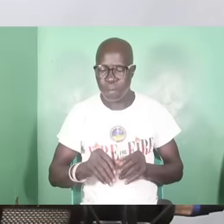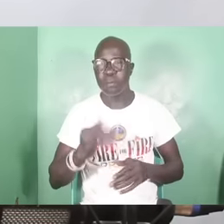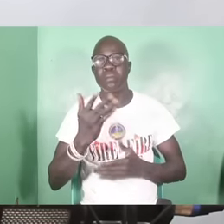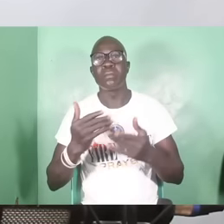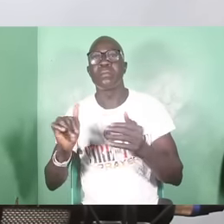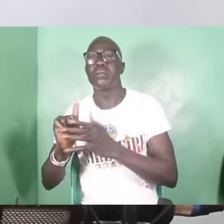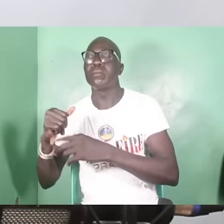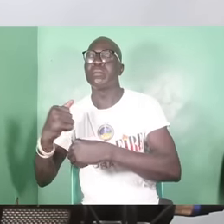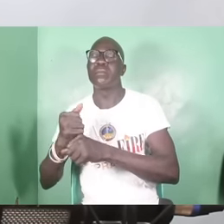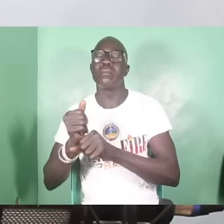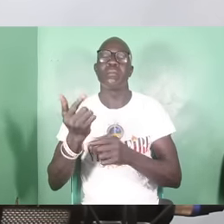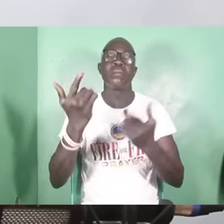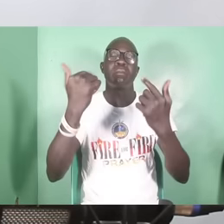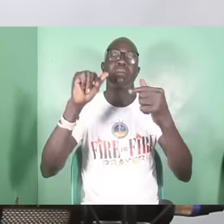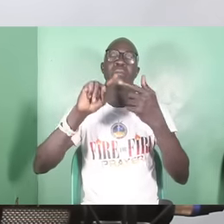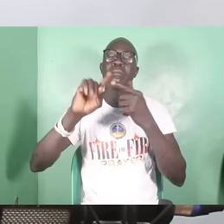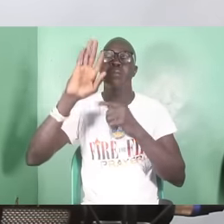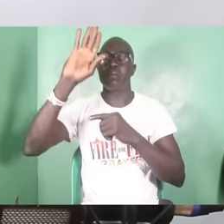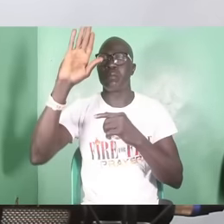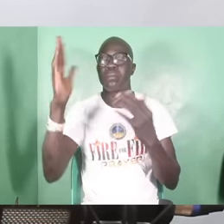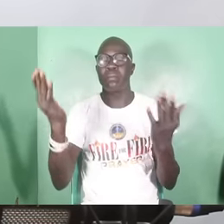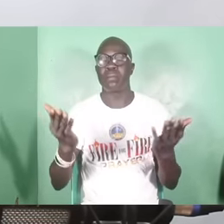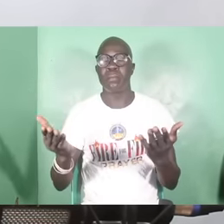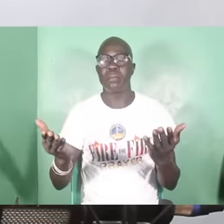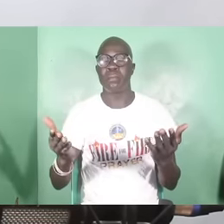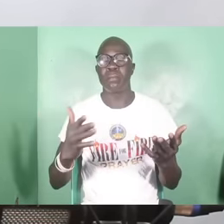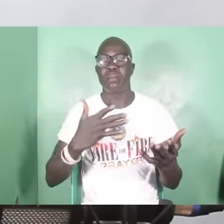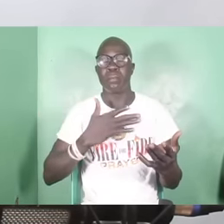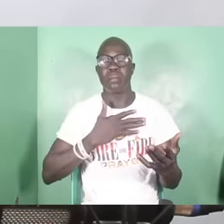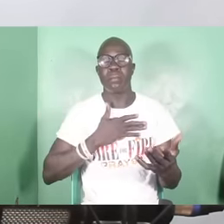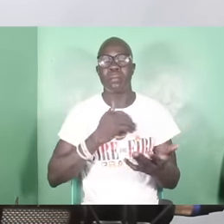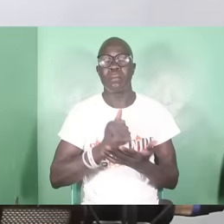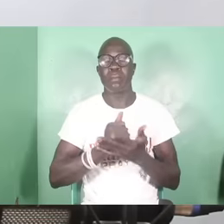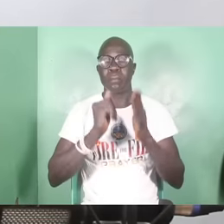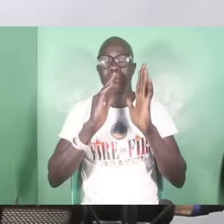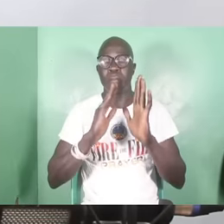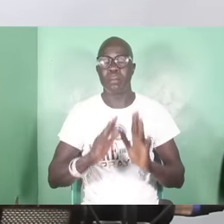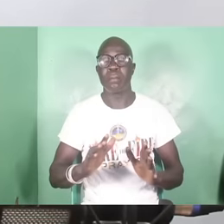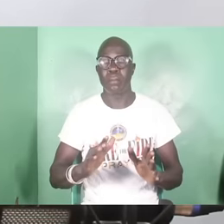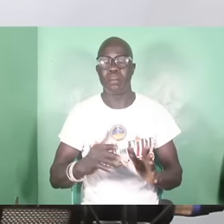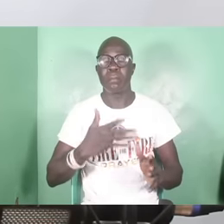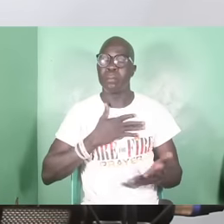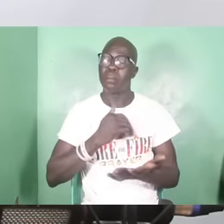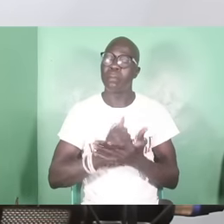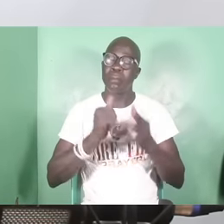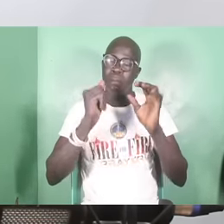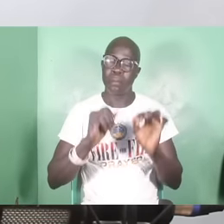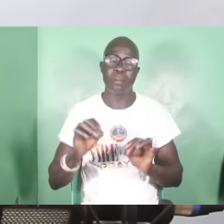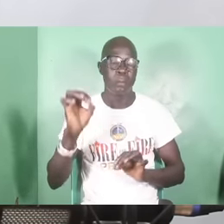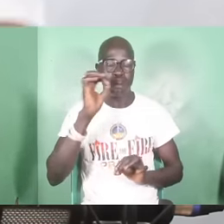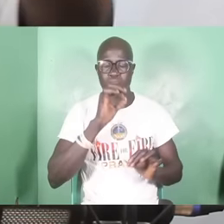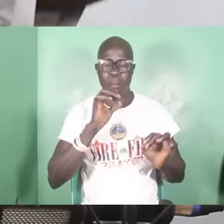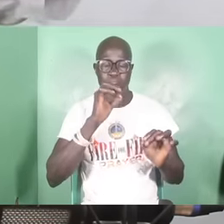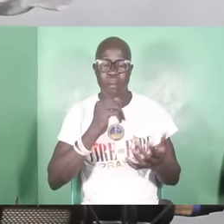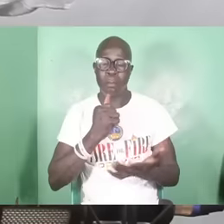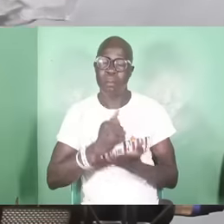helper. There is something that makes me come into your presence, my helper.